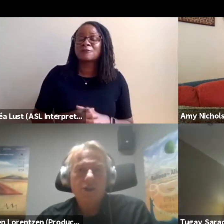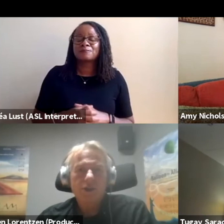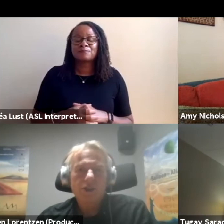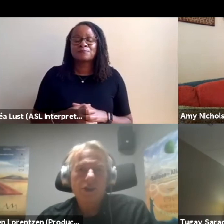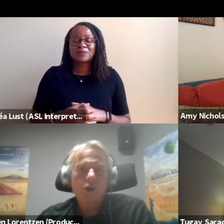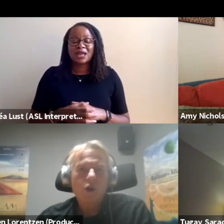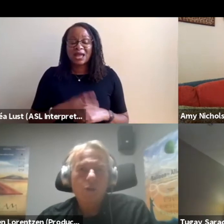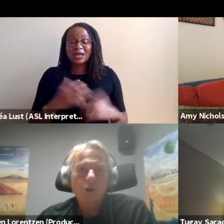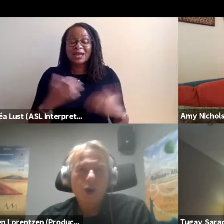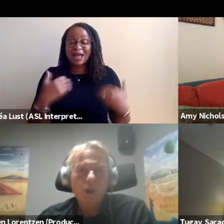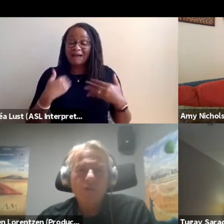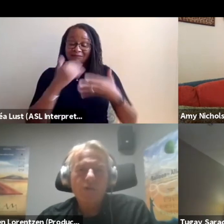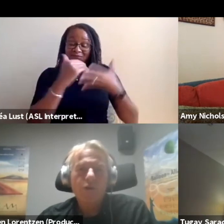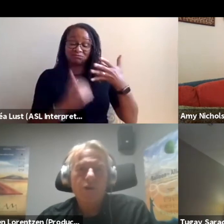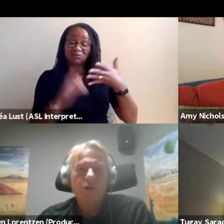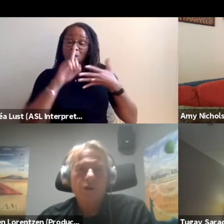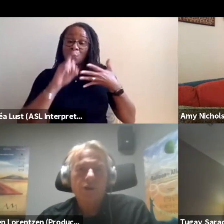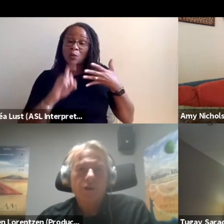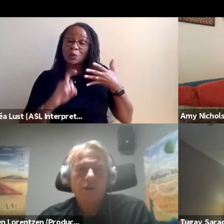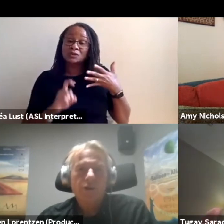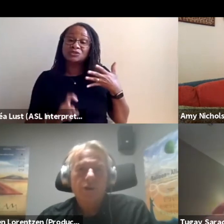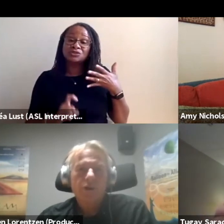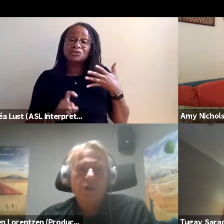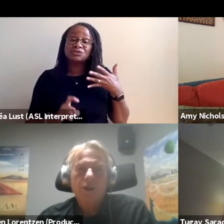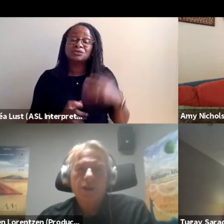these questions and open up for